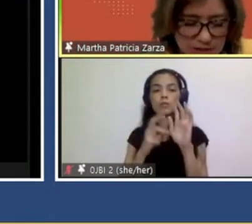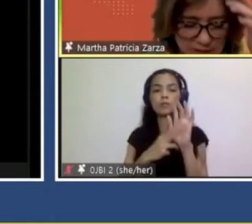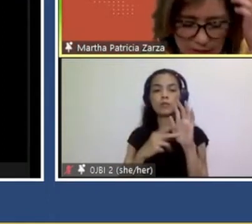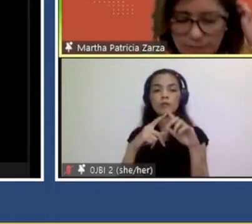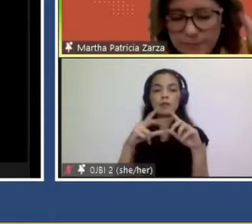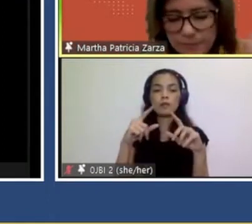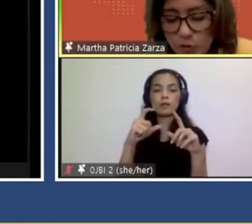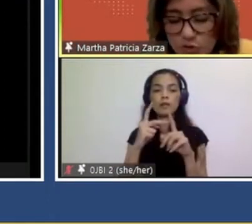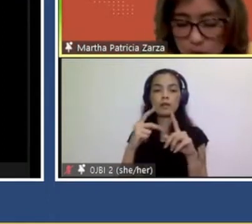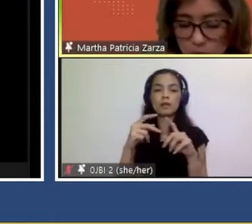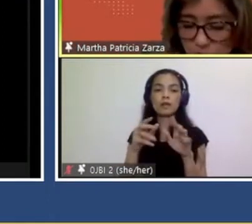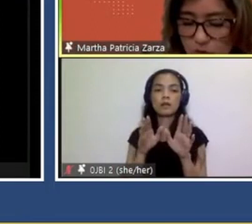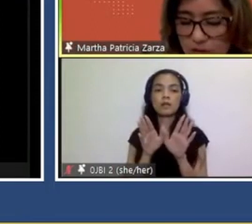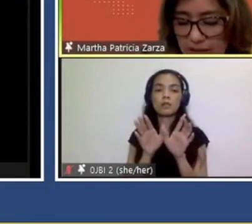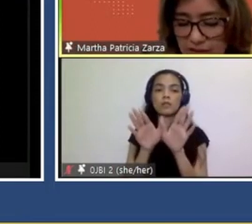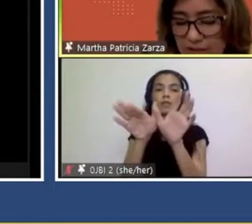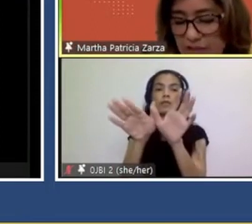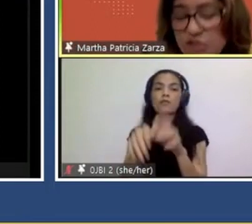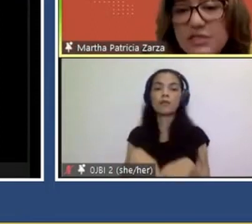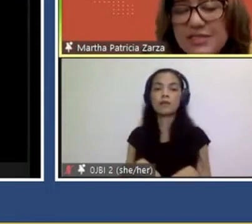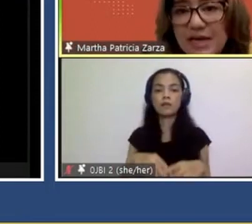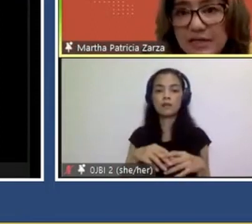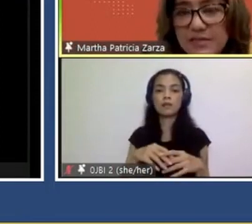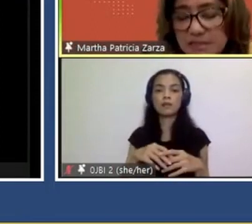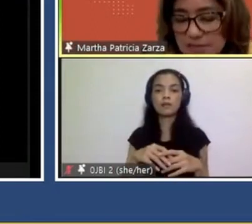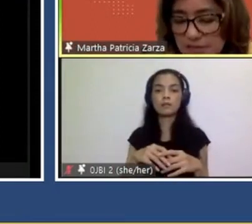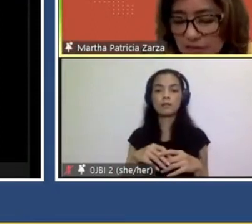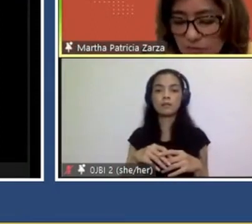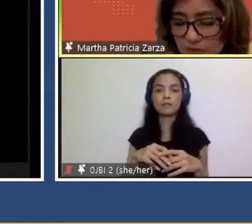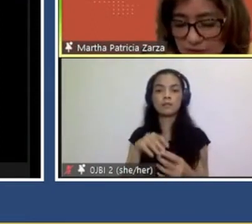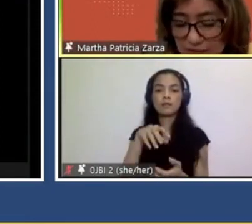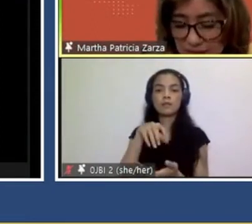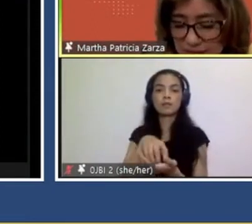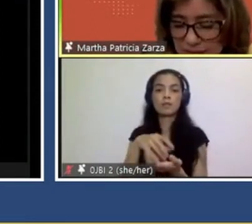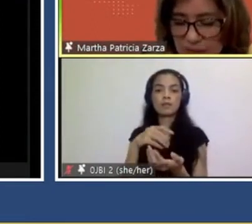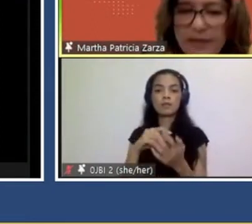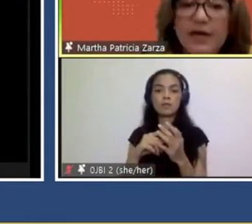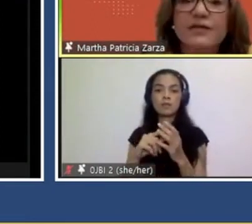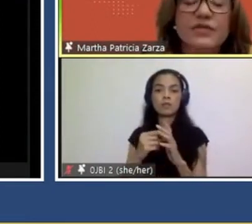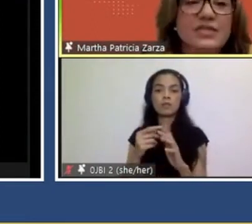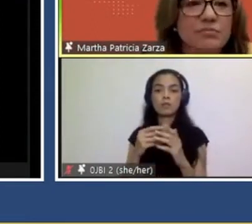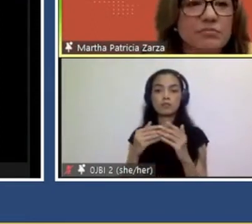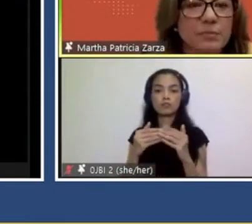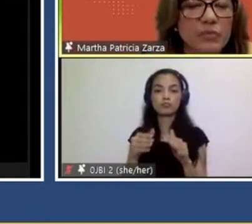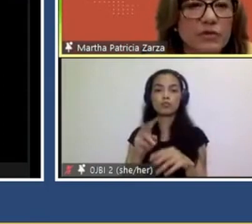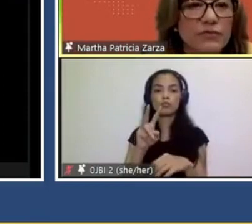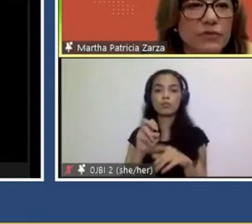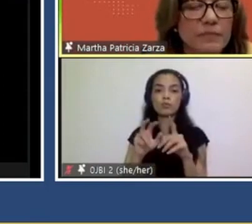which is also a World Heritage Site since 2008. And these